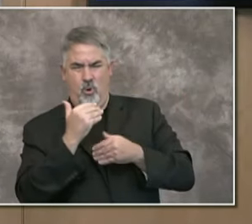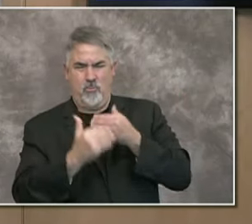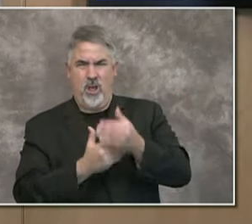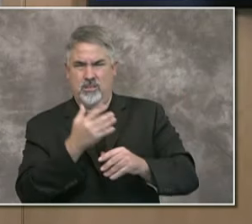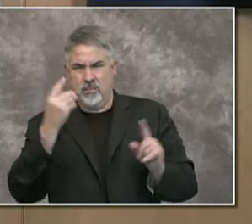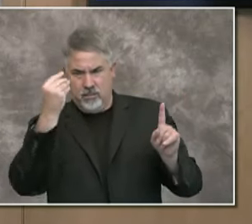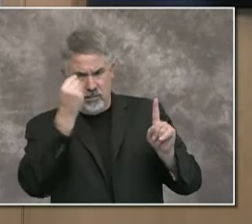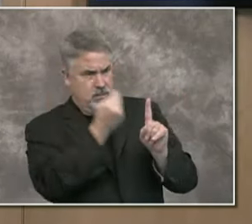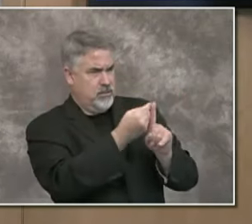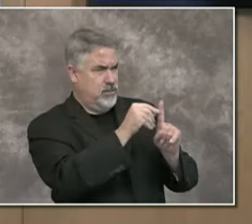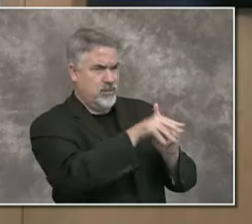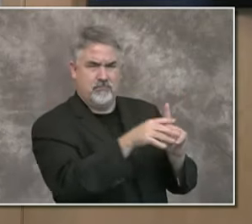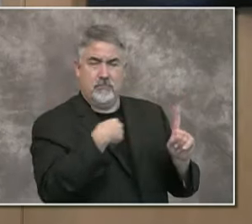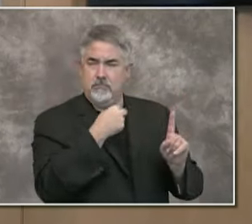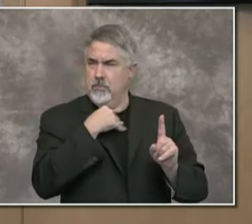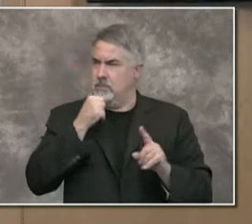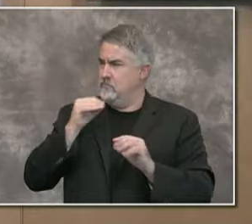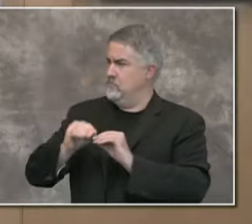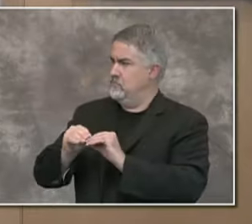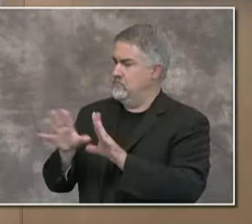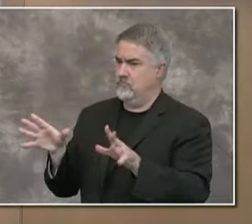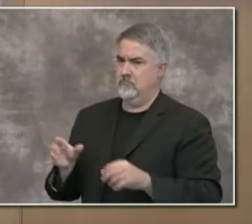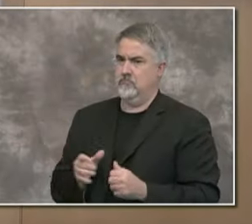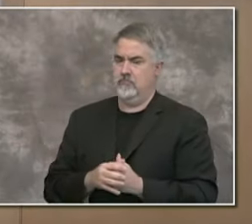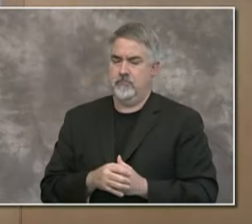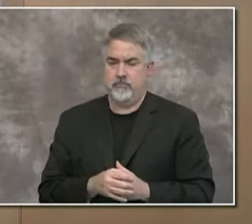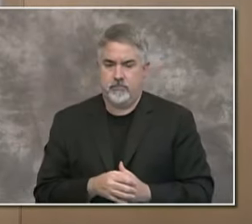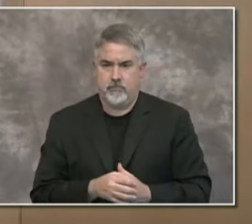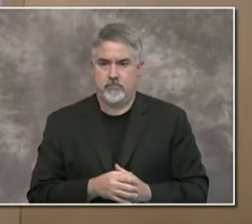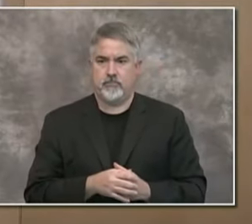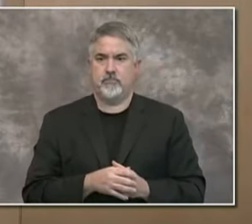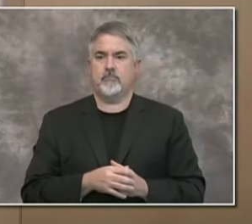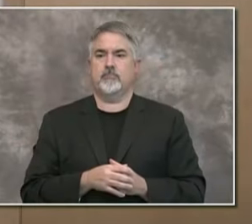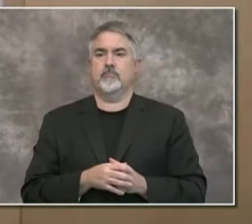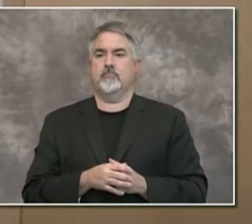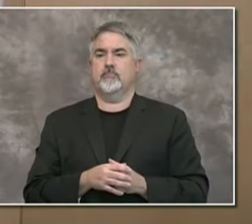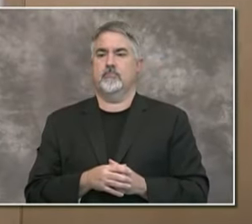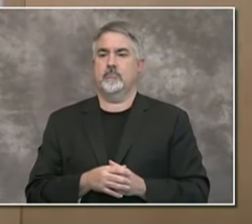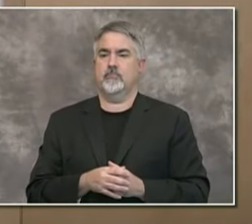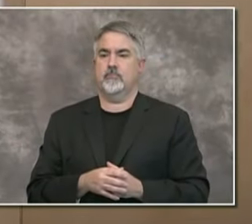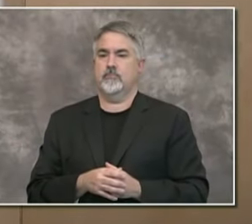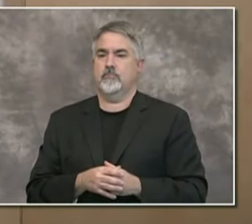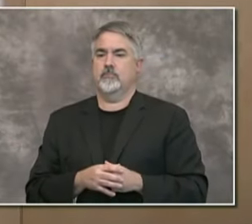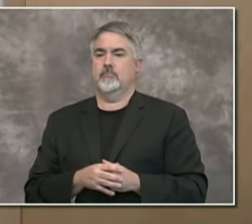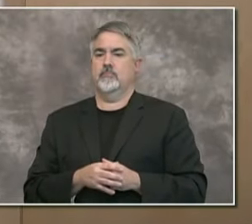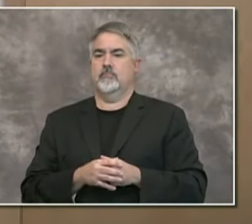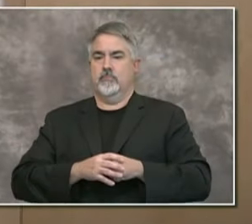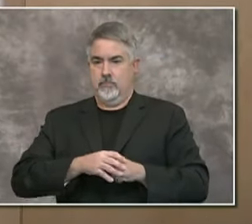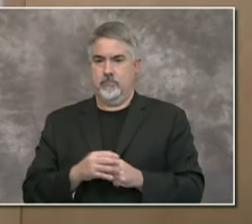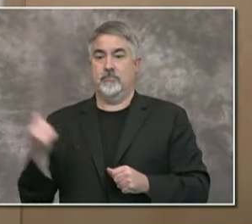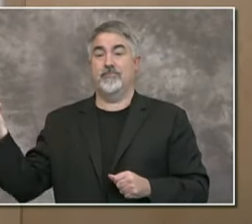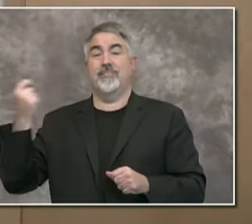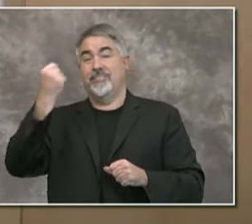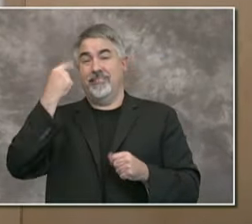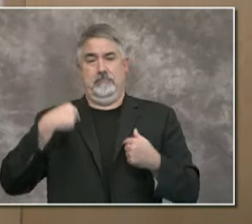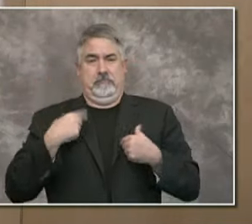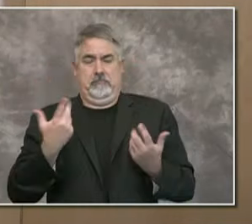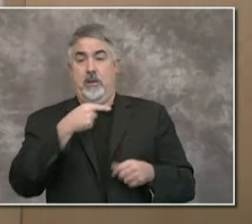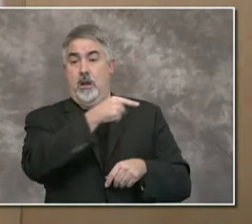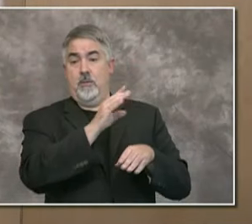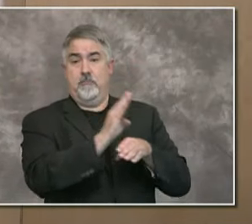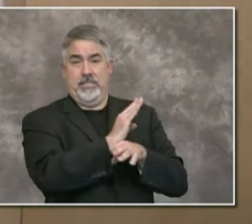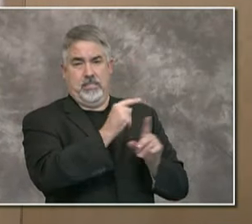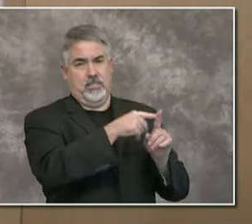Okay, Dr. Wooten's going to respond to that. Thank you, Artie, for that question. I think we've gone over